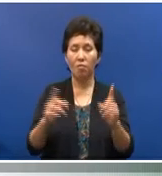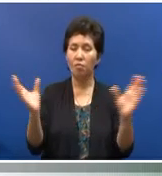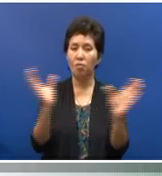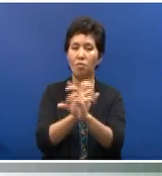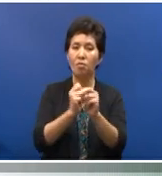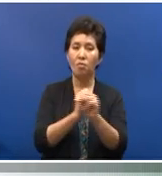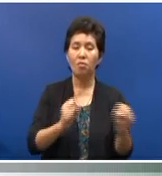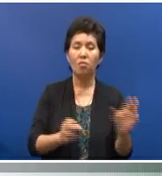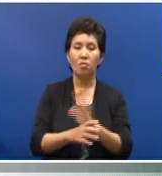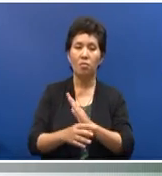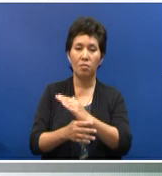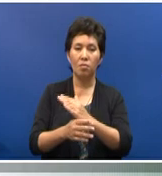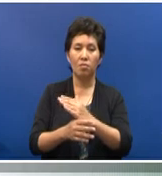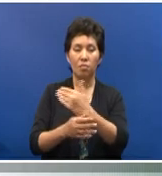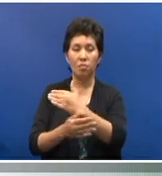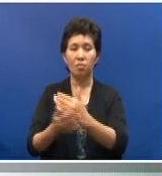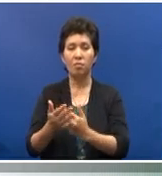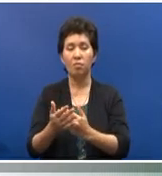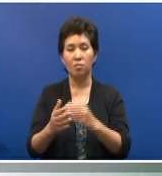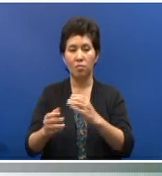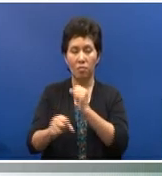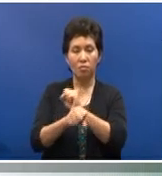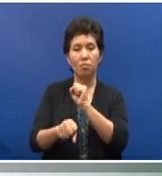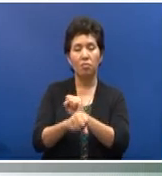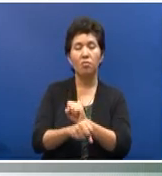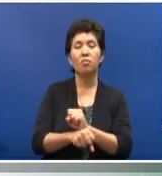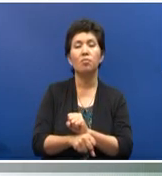challenging and also satisfying career paths.